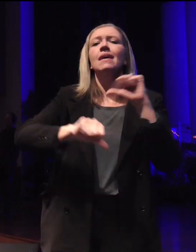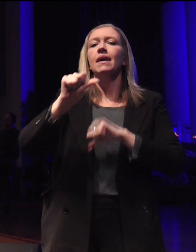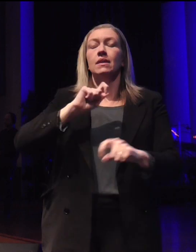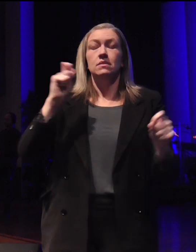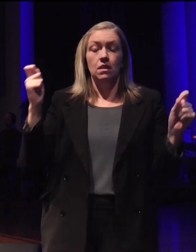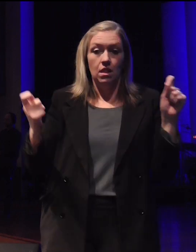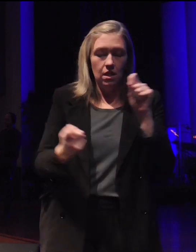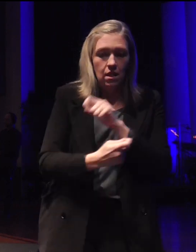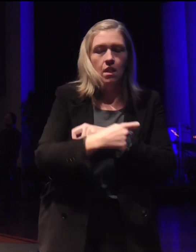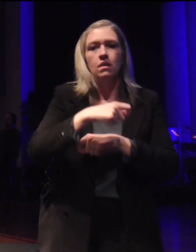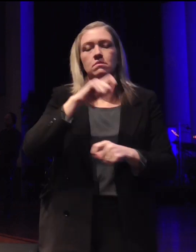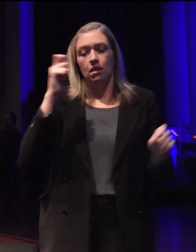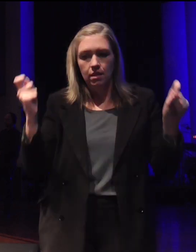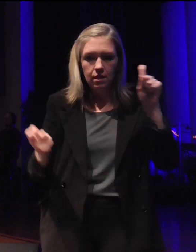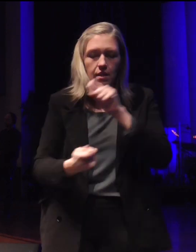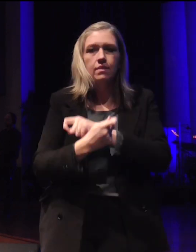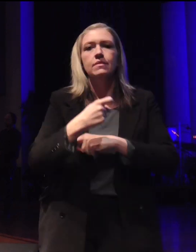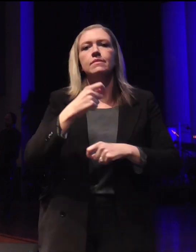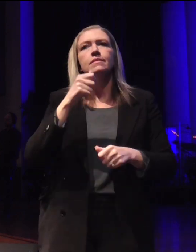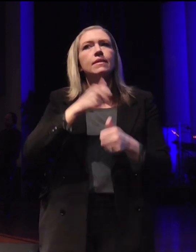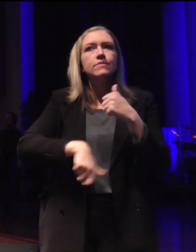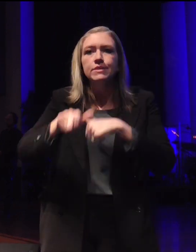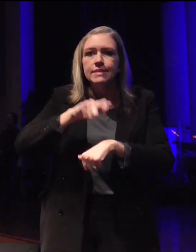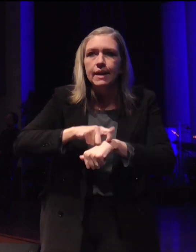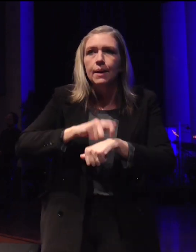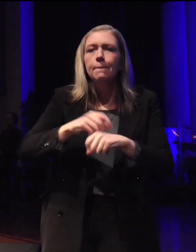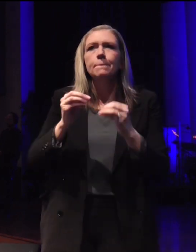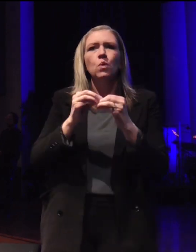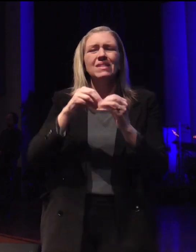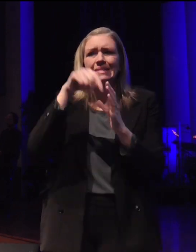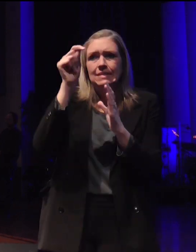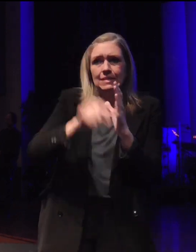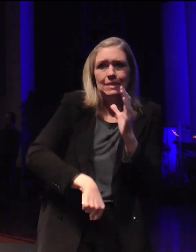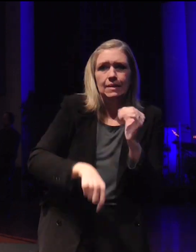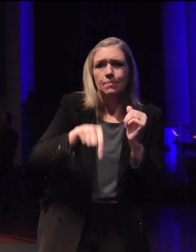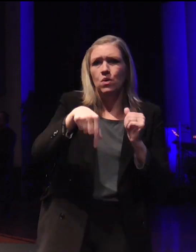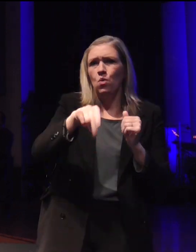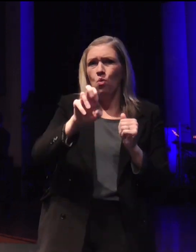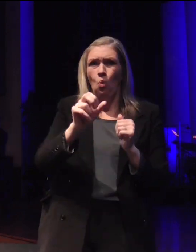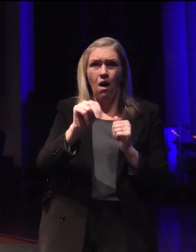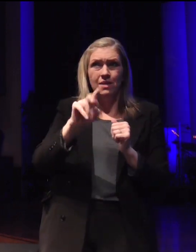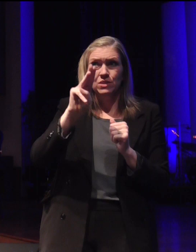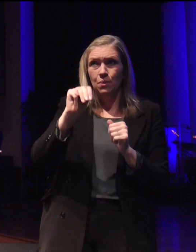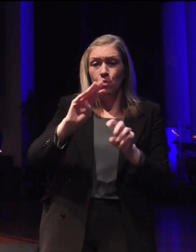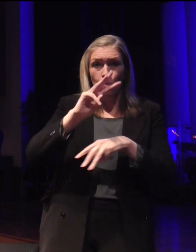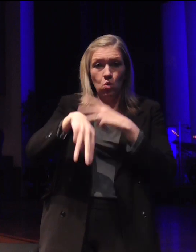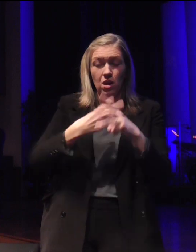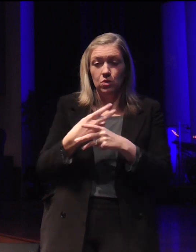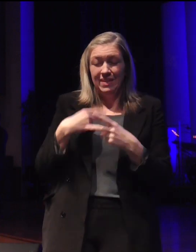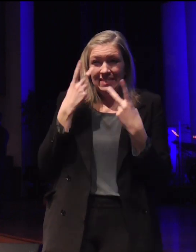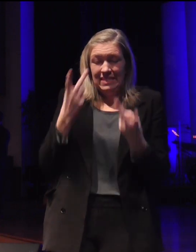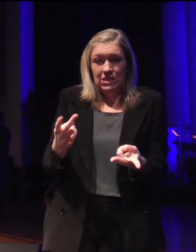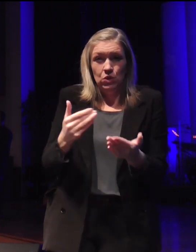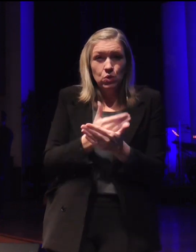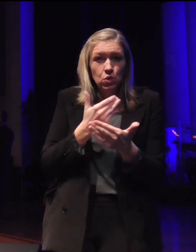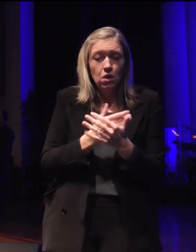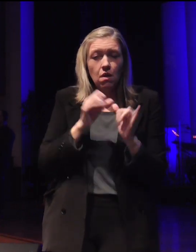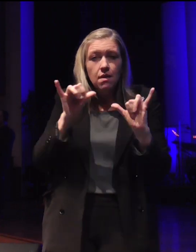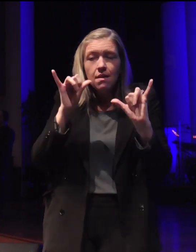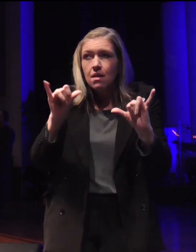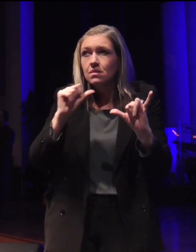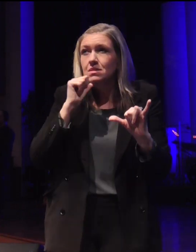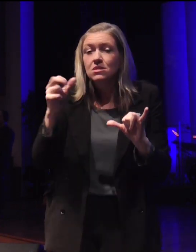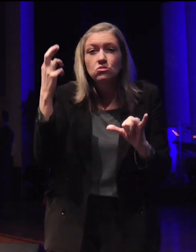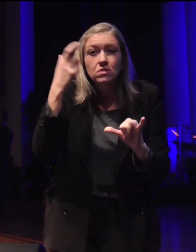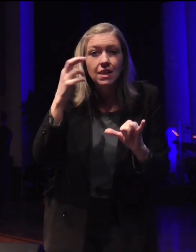after shift, and every shift into the deeper quantum world shows us new realms we didn't even know